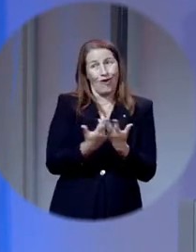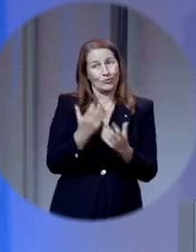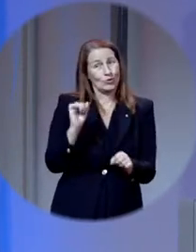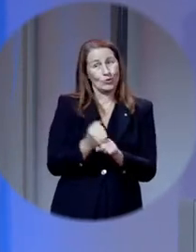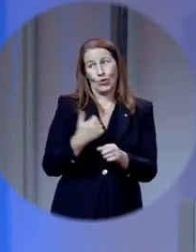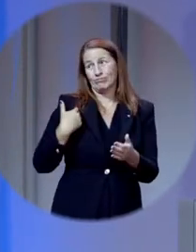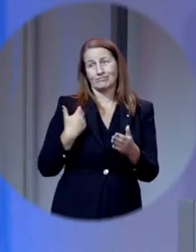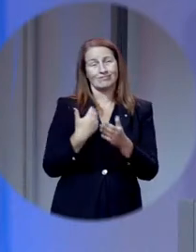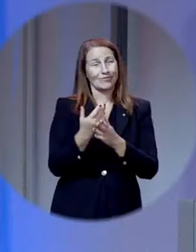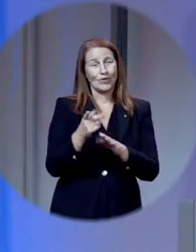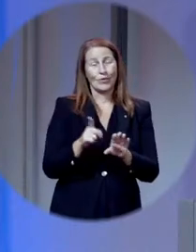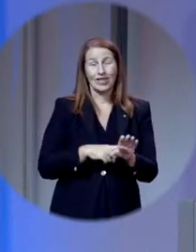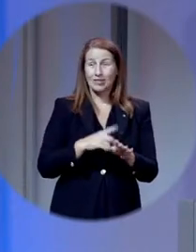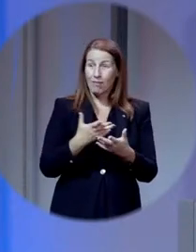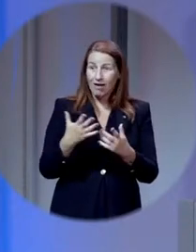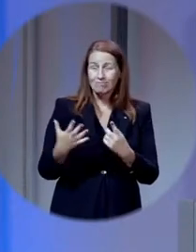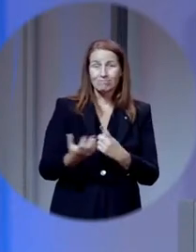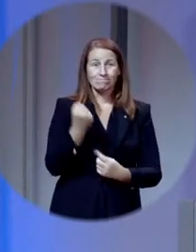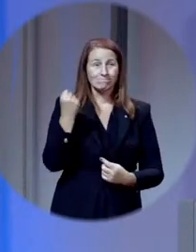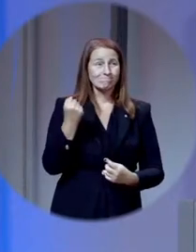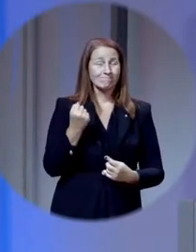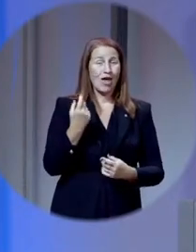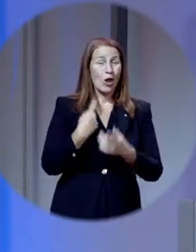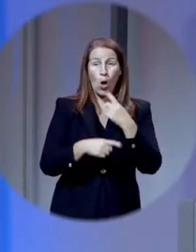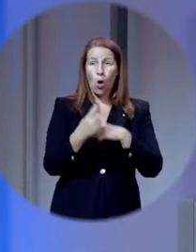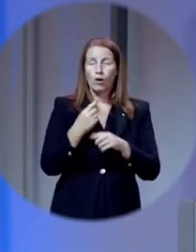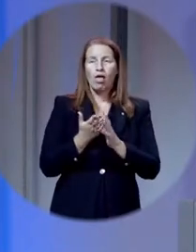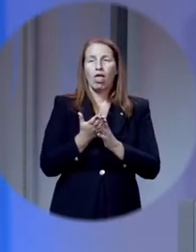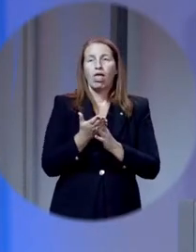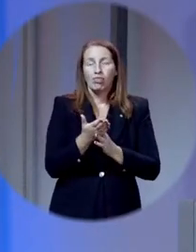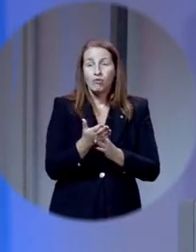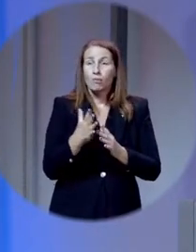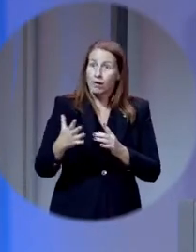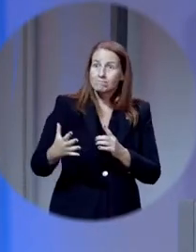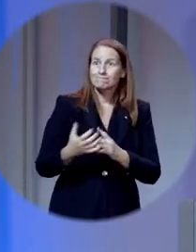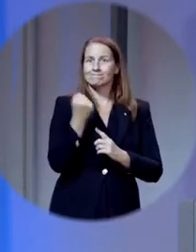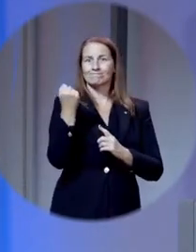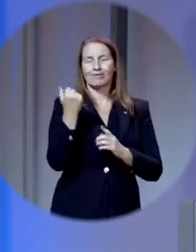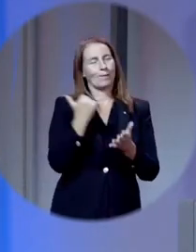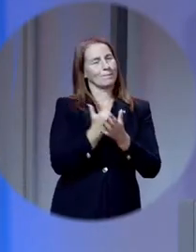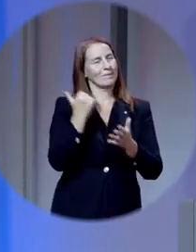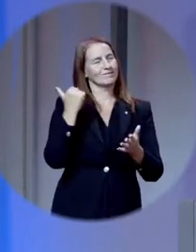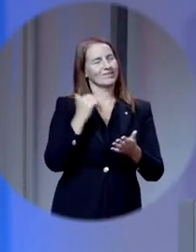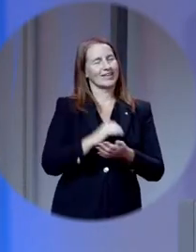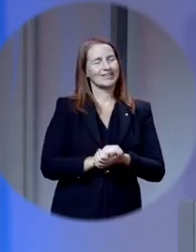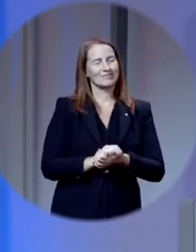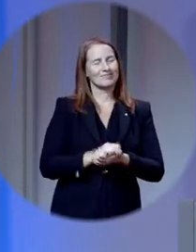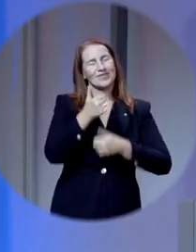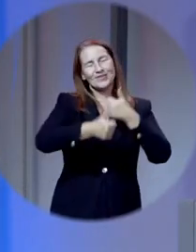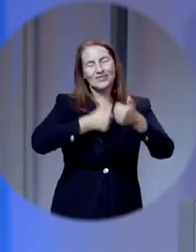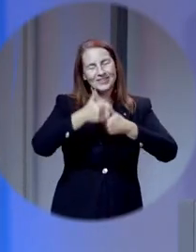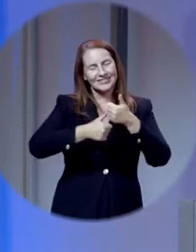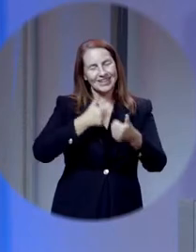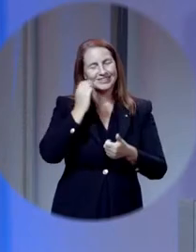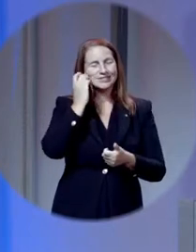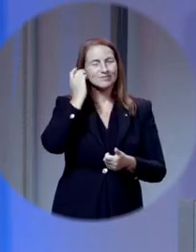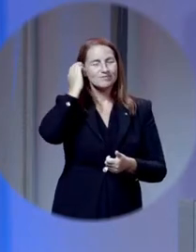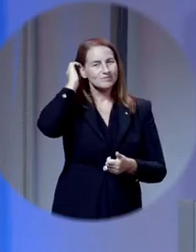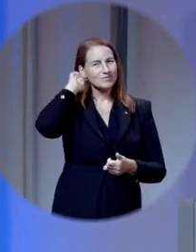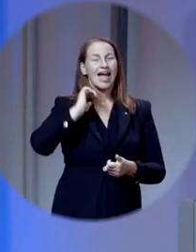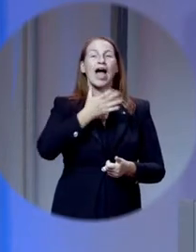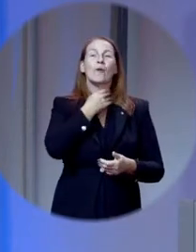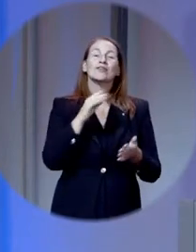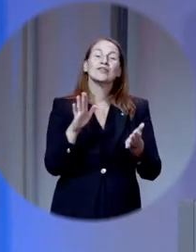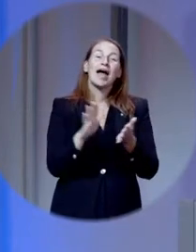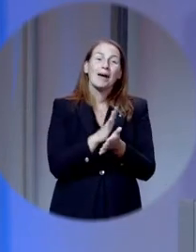years, but you have. You haven't just got through it, you've succeeded, and that makes you amazing. So I congratulate you, and I wish you